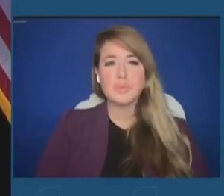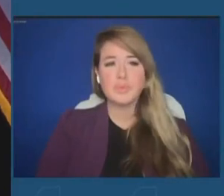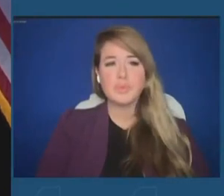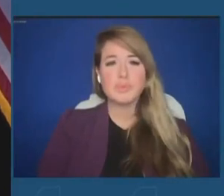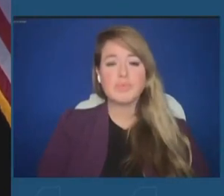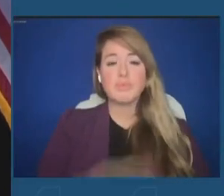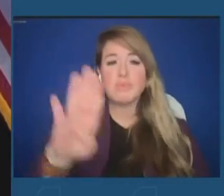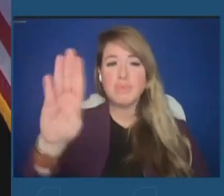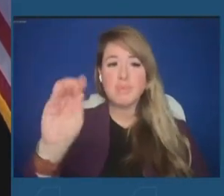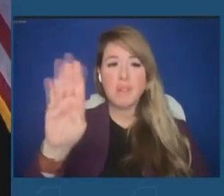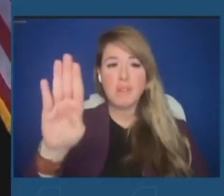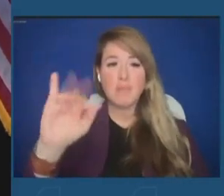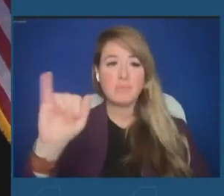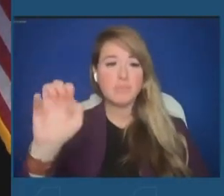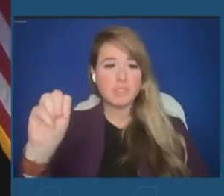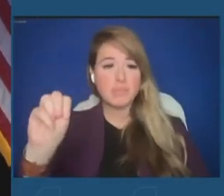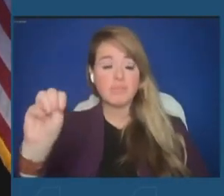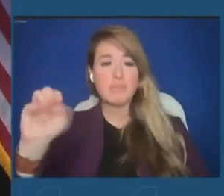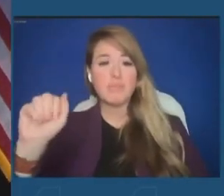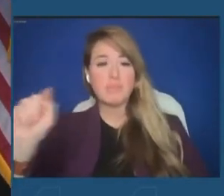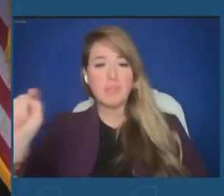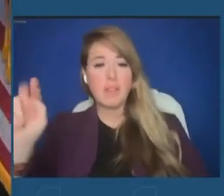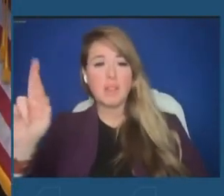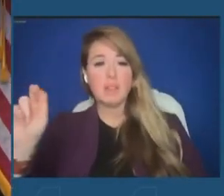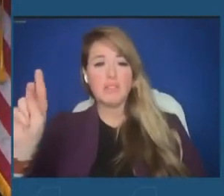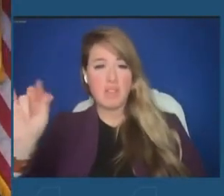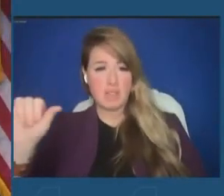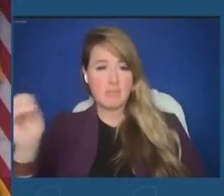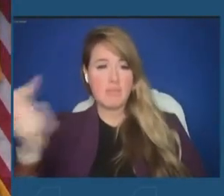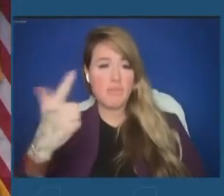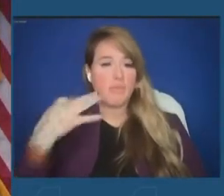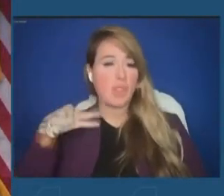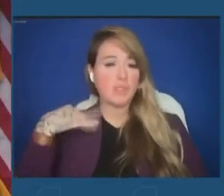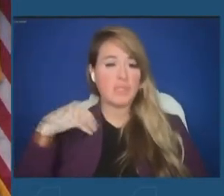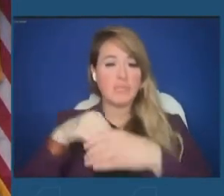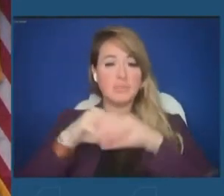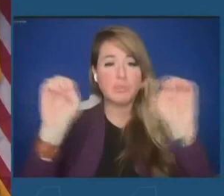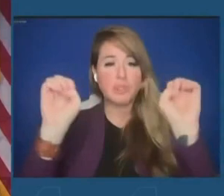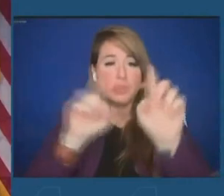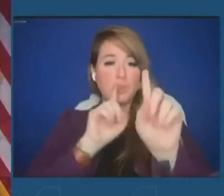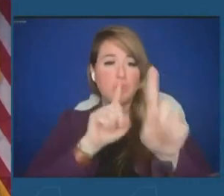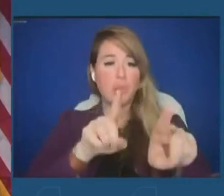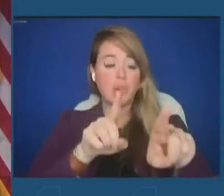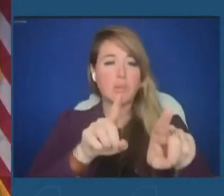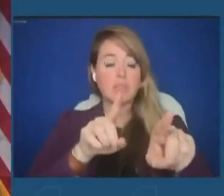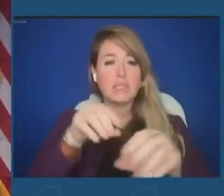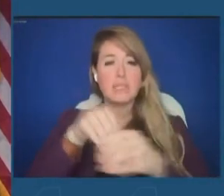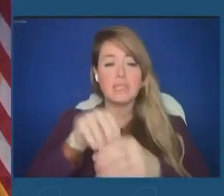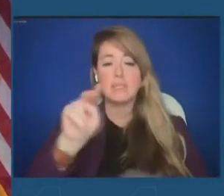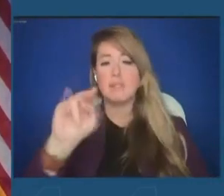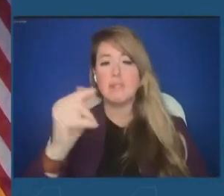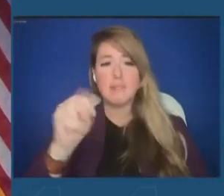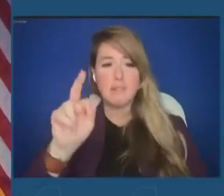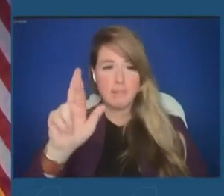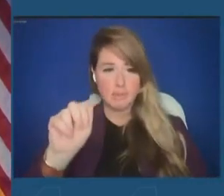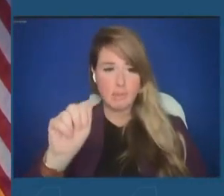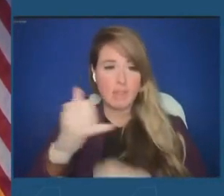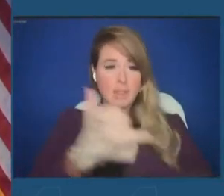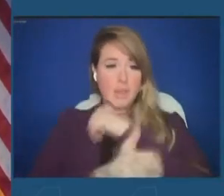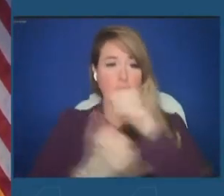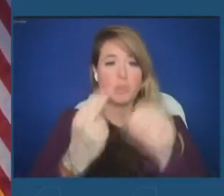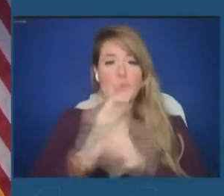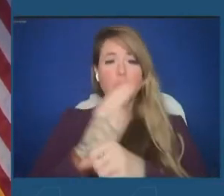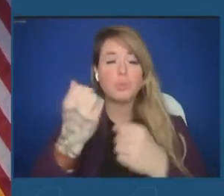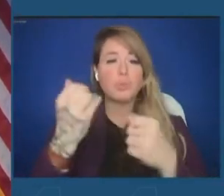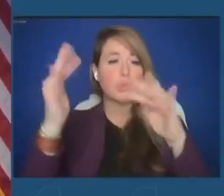Bob, Jim, Matt, and Rodney volunteered in emergency response throughout Niagara County during the storm, using their snowmobiles